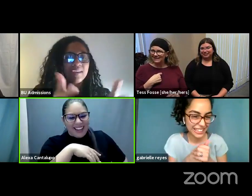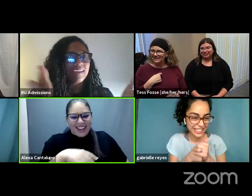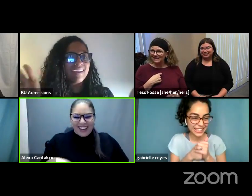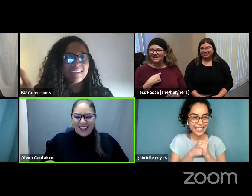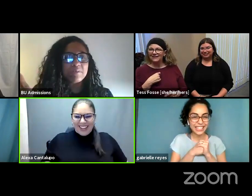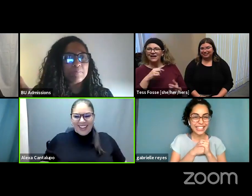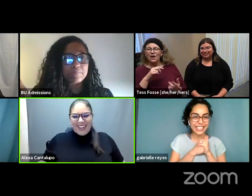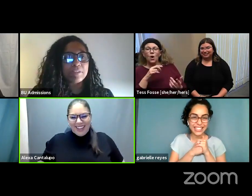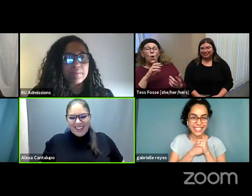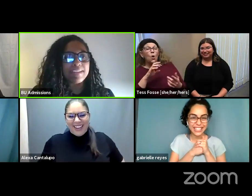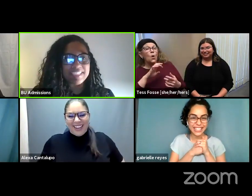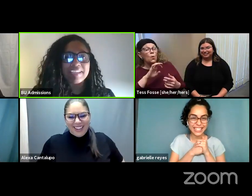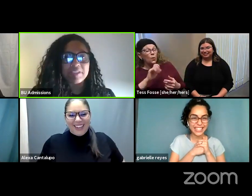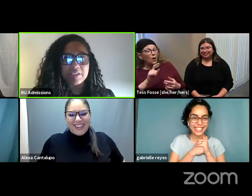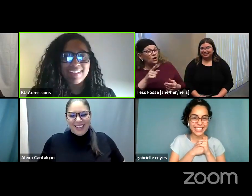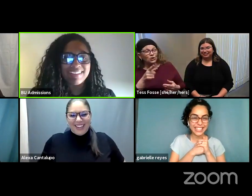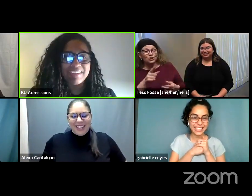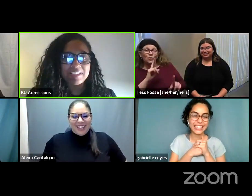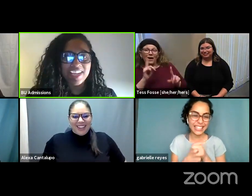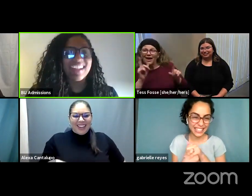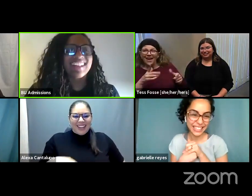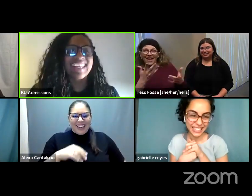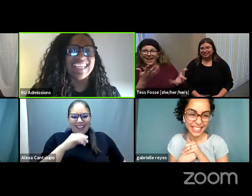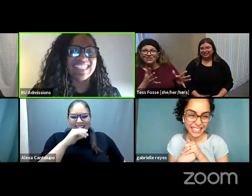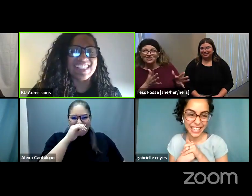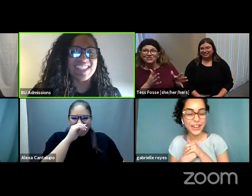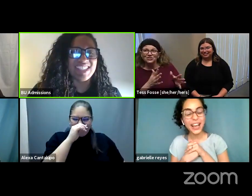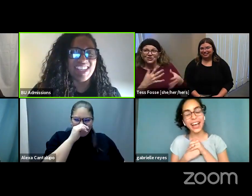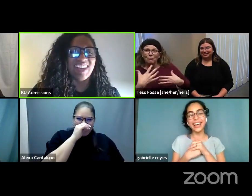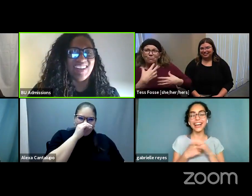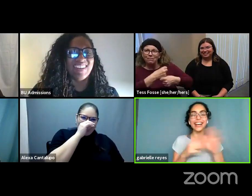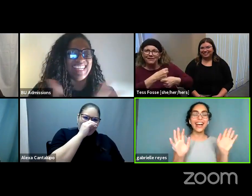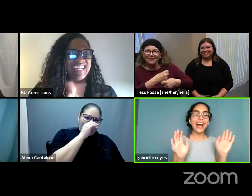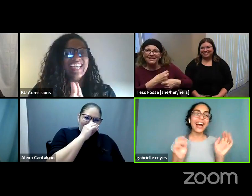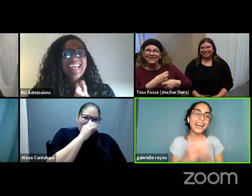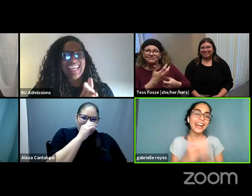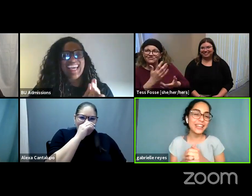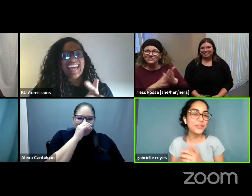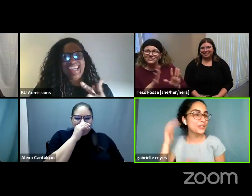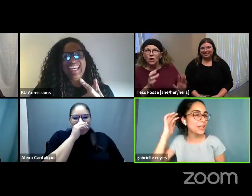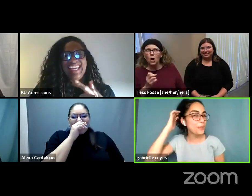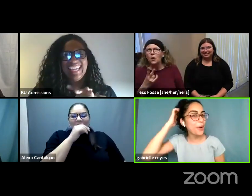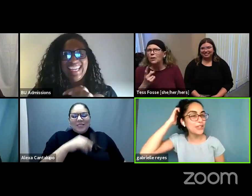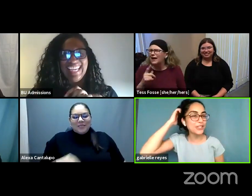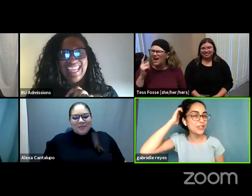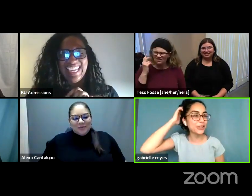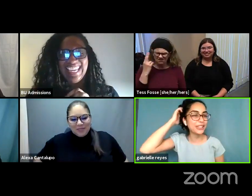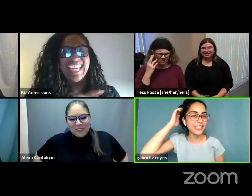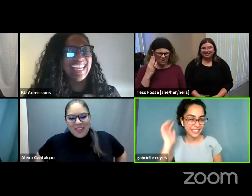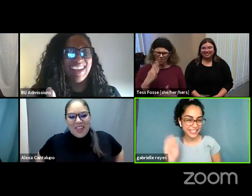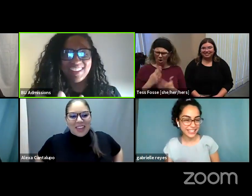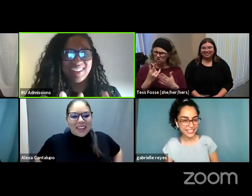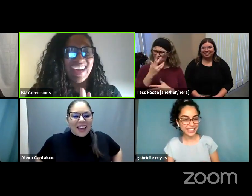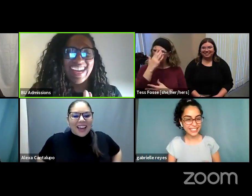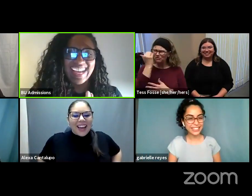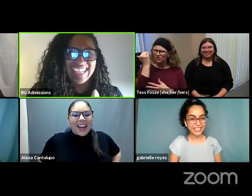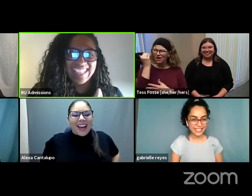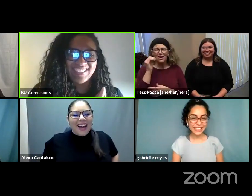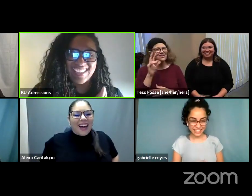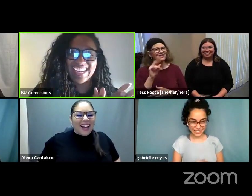no, you pretty much answered it in a nutshell. Okay. I didn't know if there was like a part 2. No,